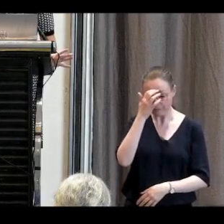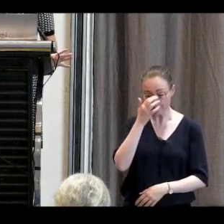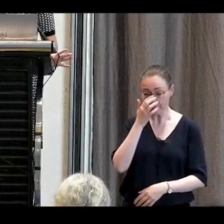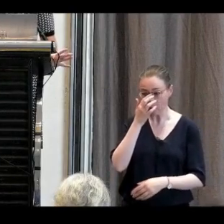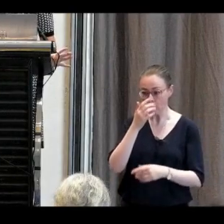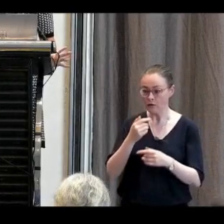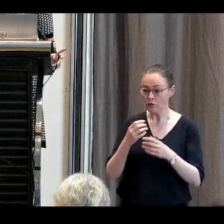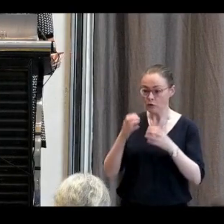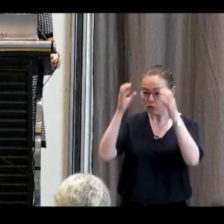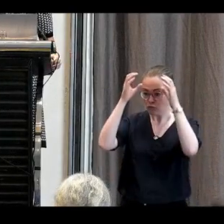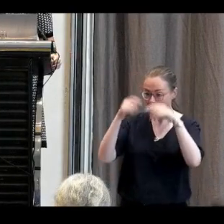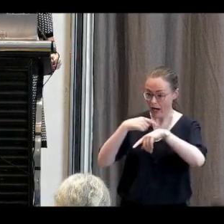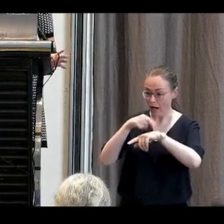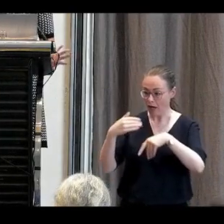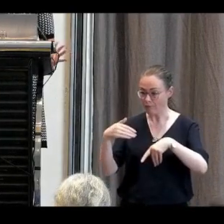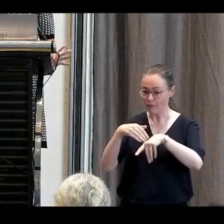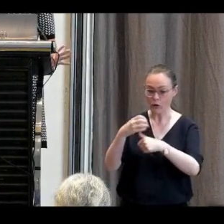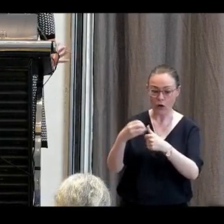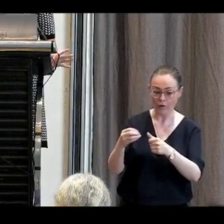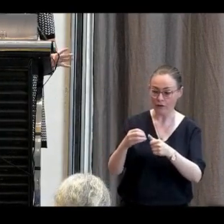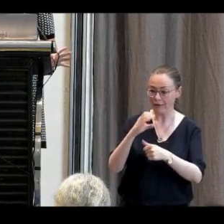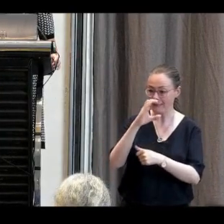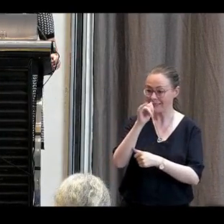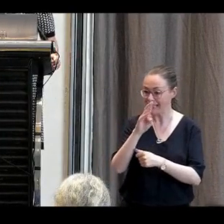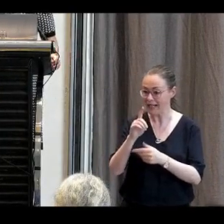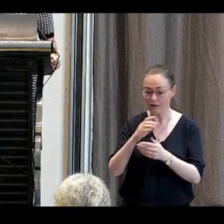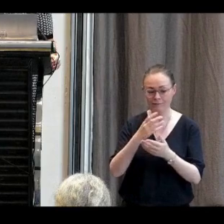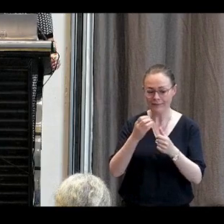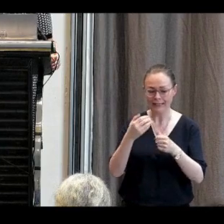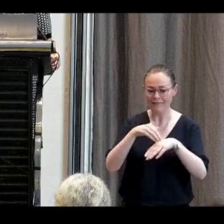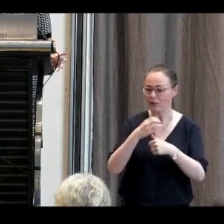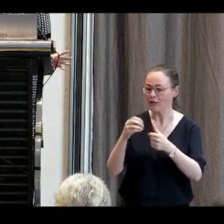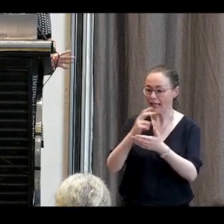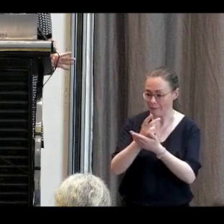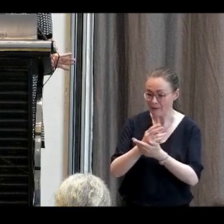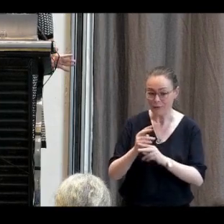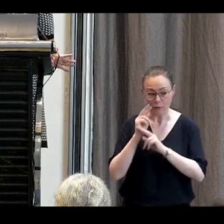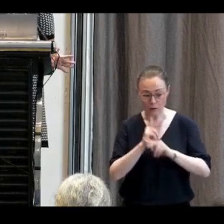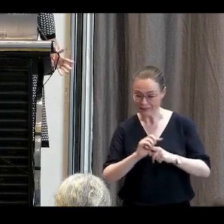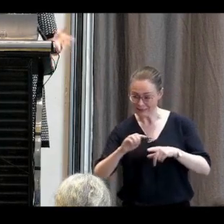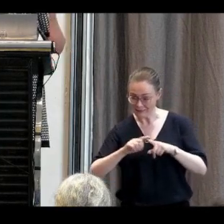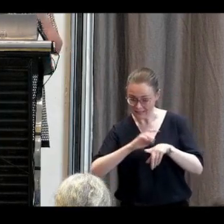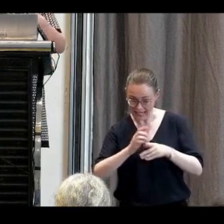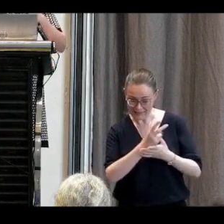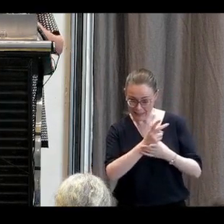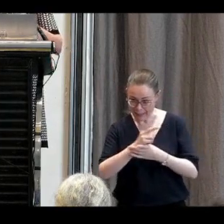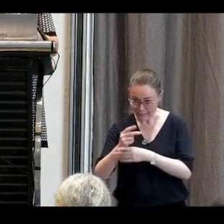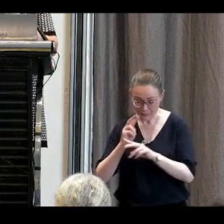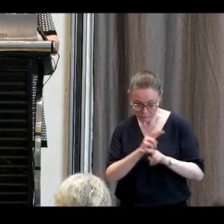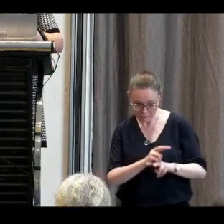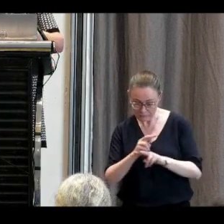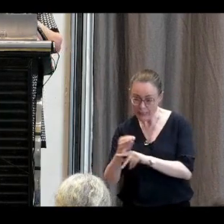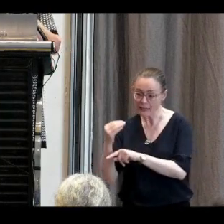clock disrupted in other cell types, in other types of epilepsy, sorry? We've been looking at different types of epilepsies, and it's really important